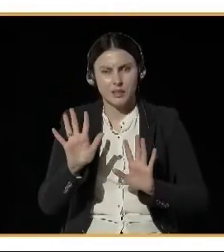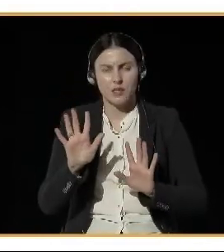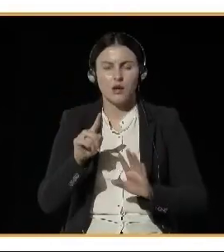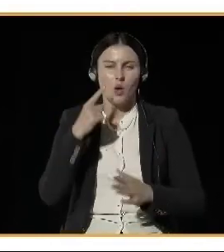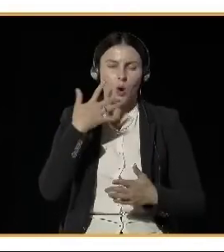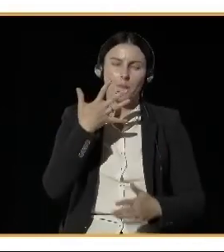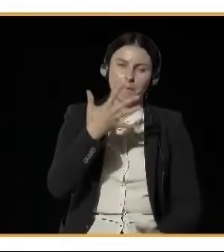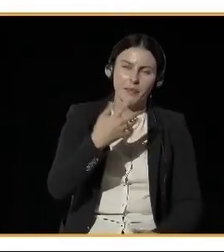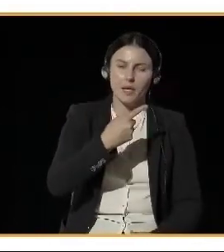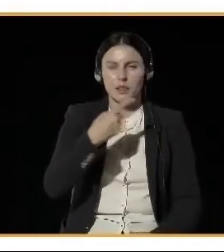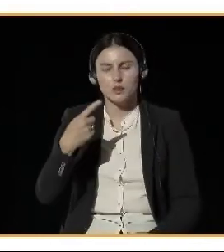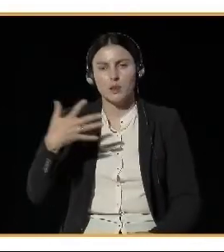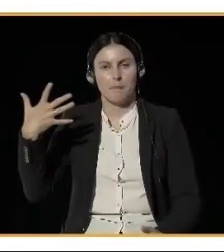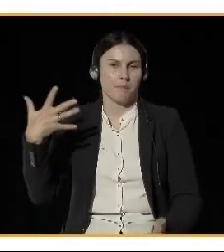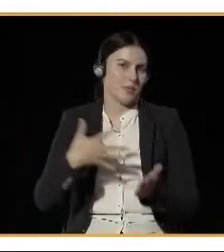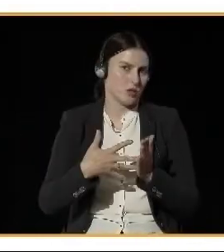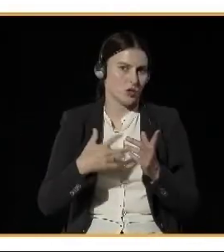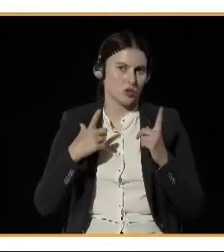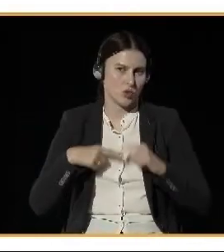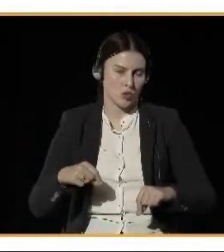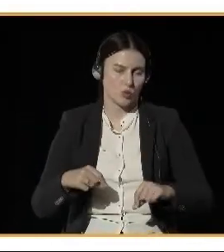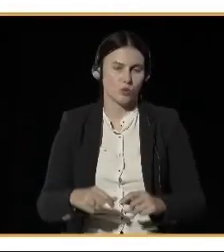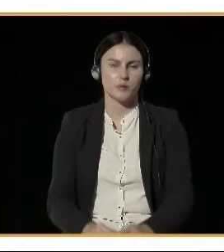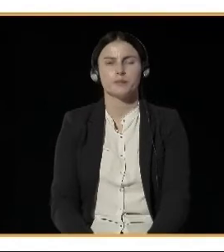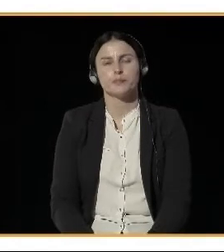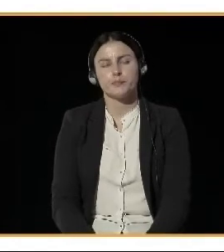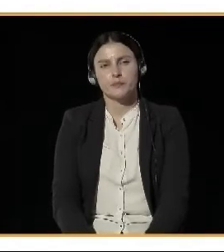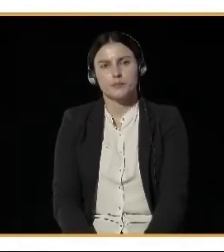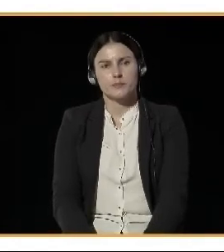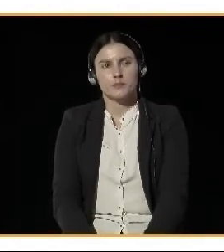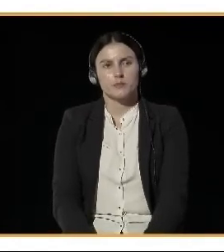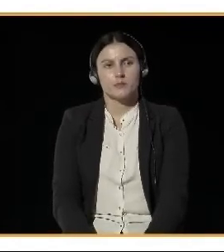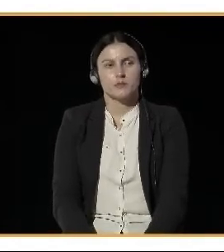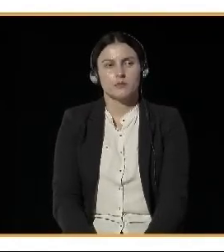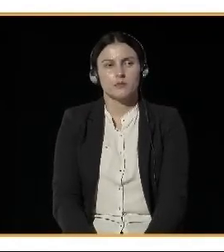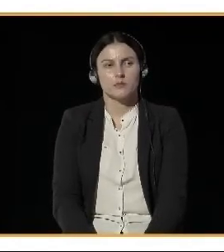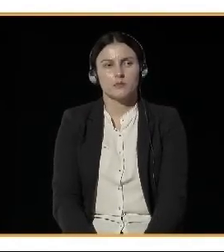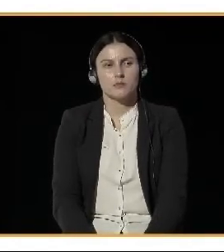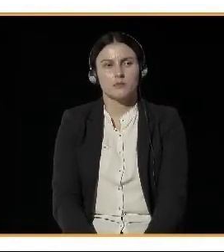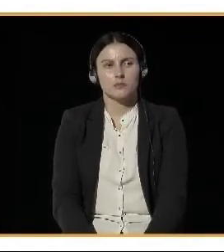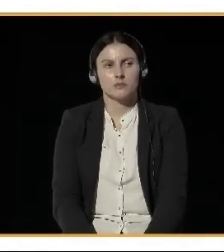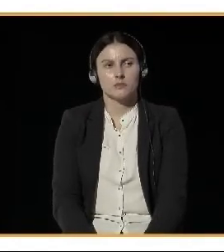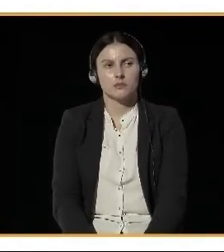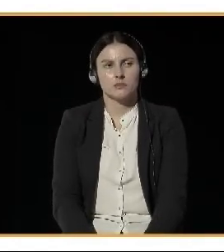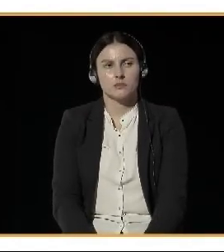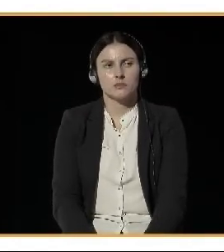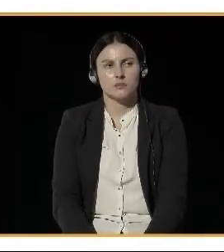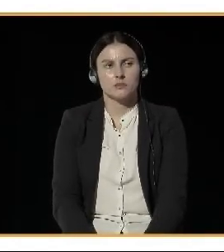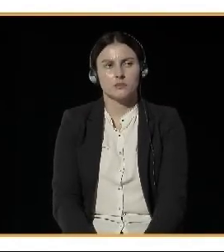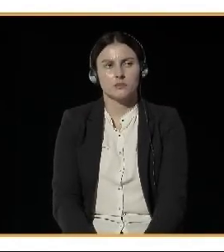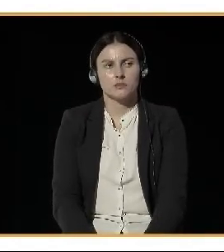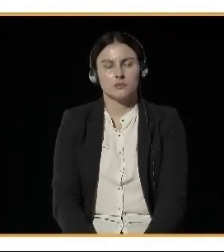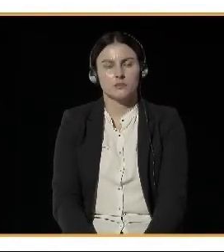5,000 persons. So these links are being strong. People know each other, and